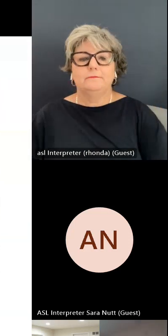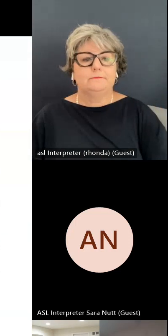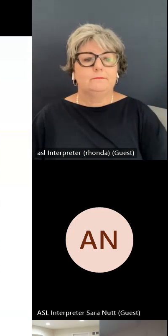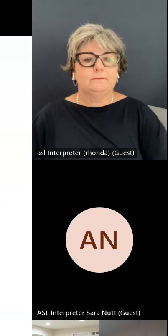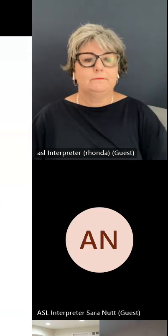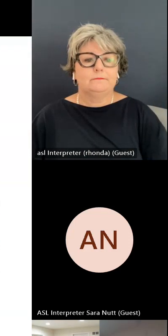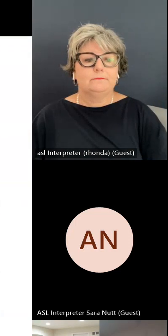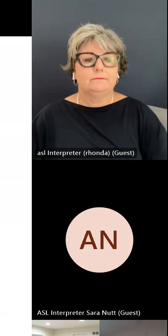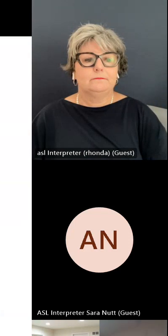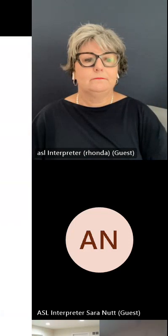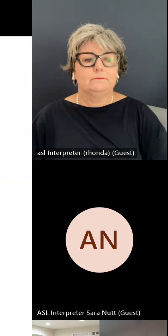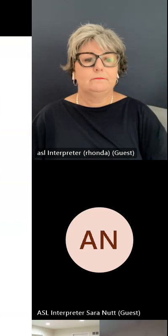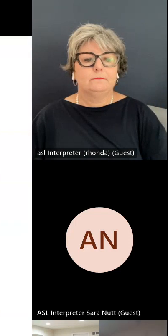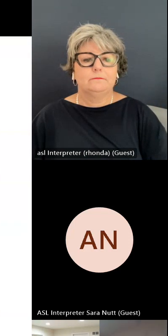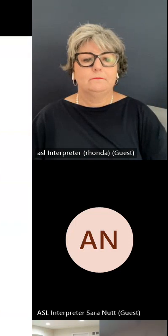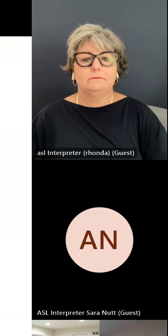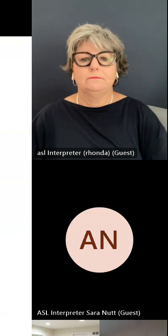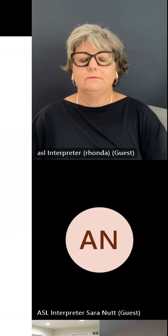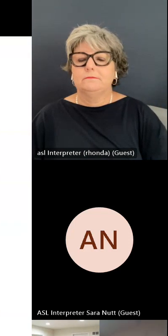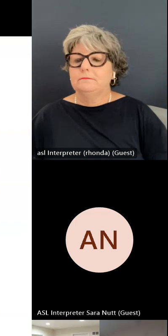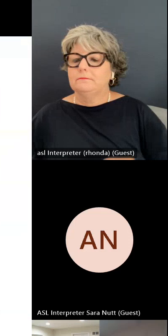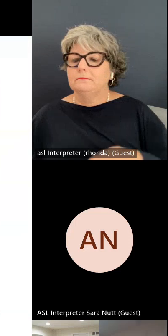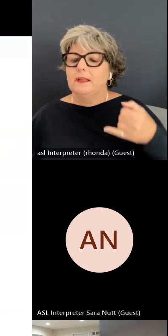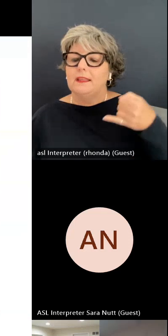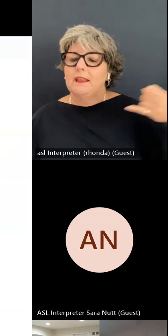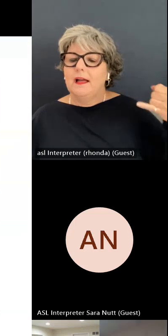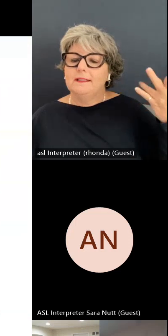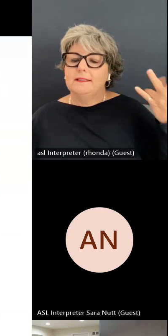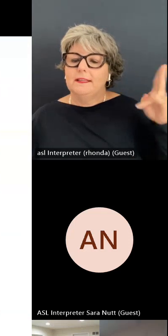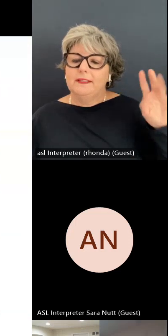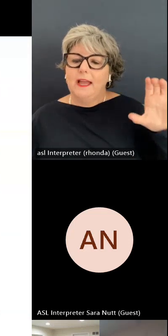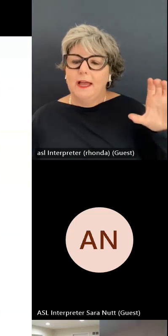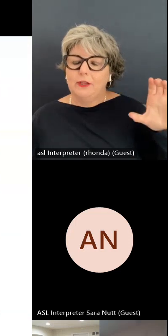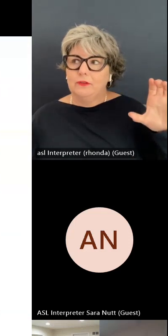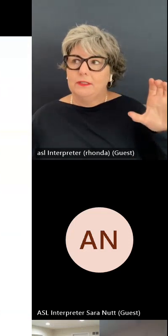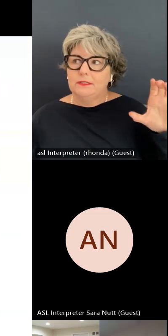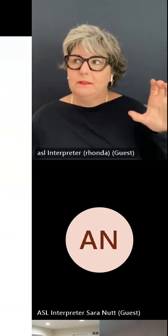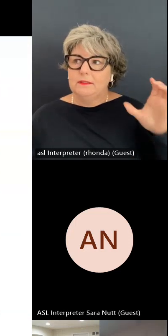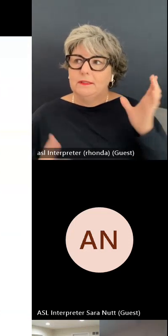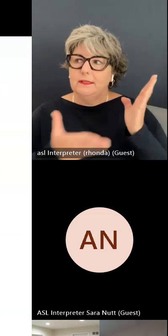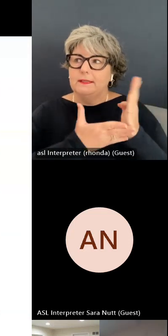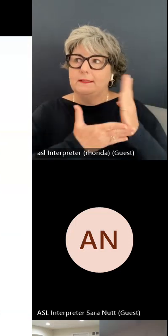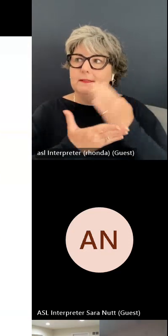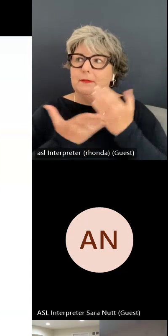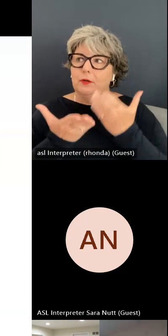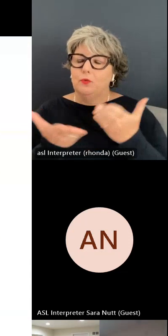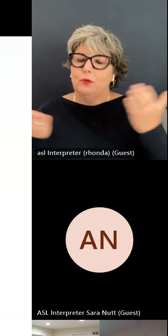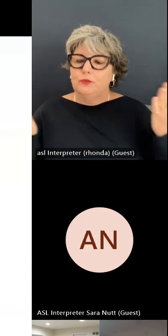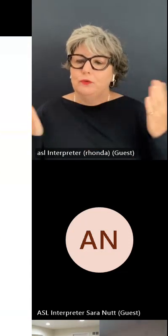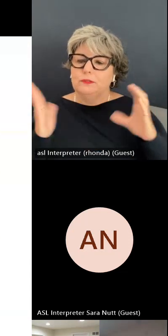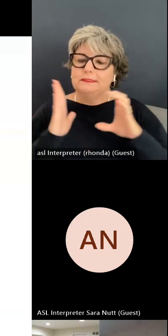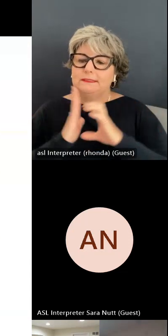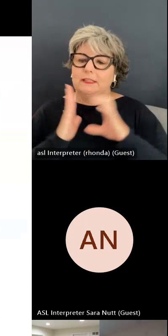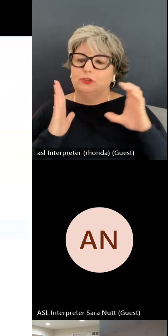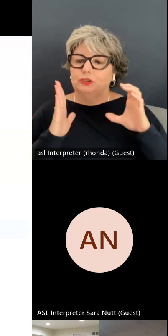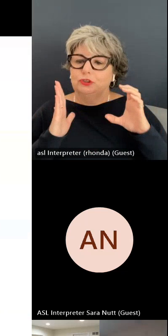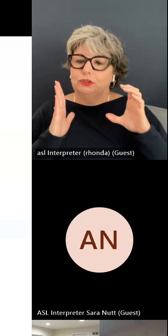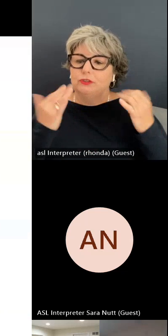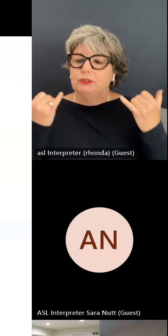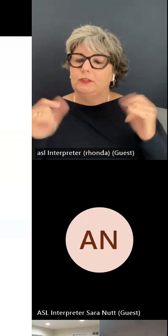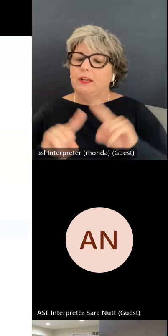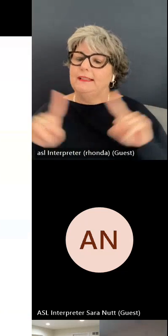1700 can be, 1700 would be in the budgetary resource section that we're dealing with. So we're now in a